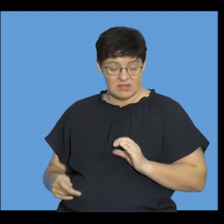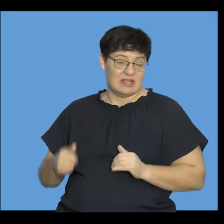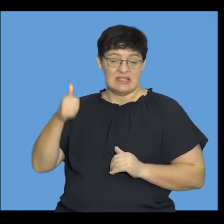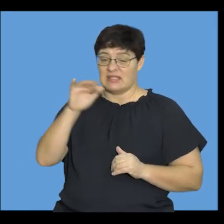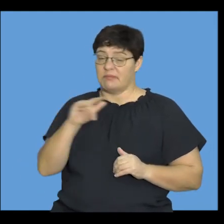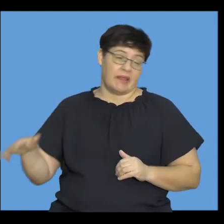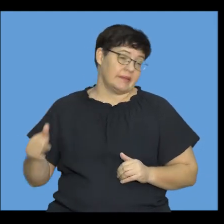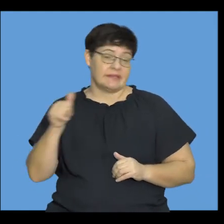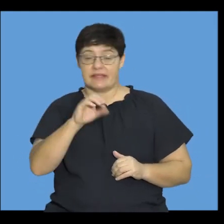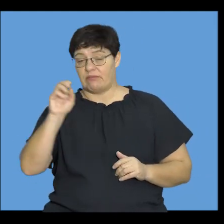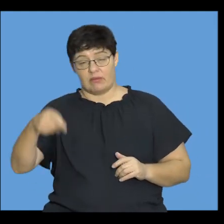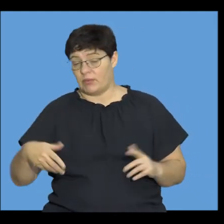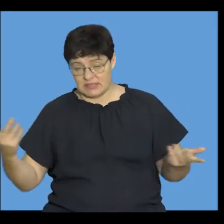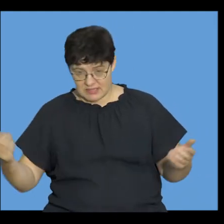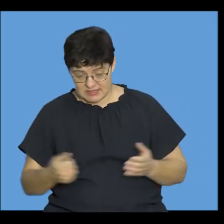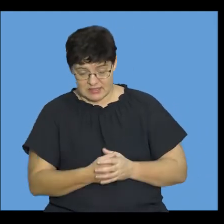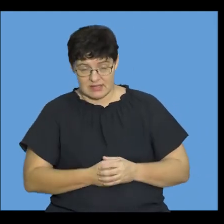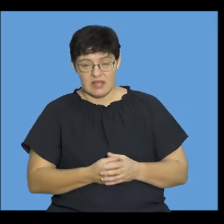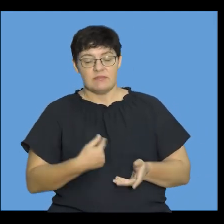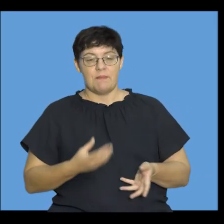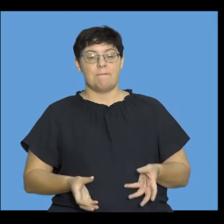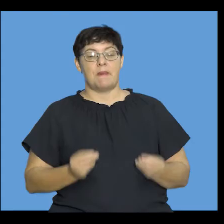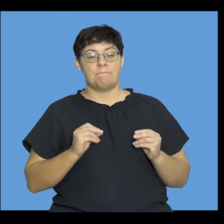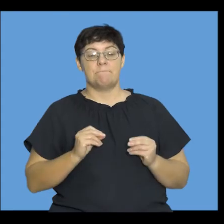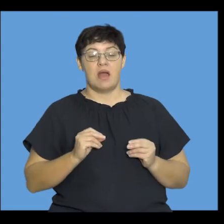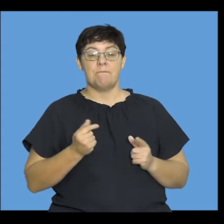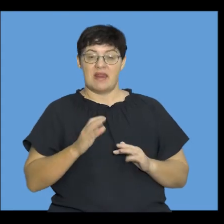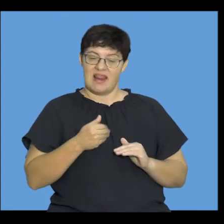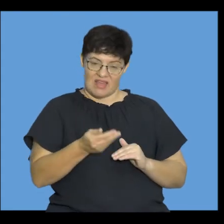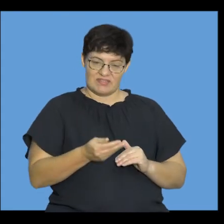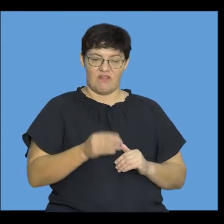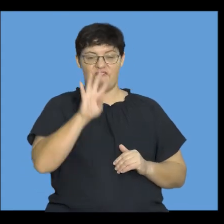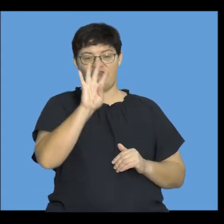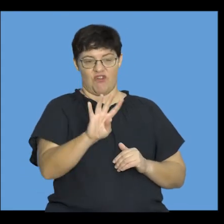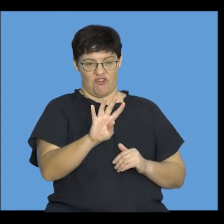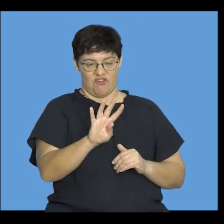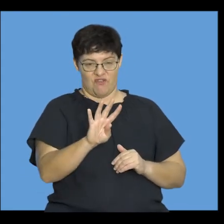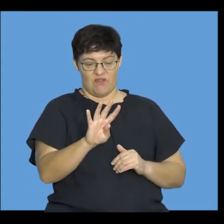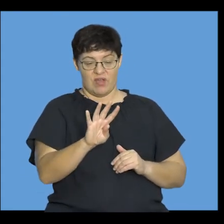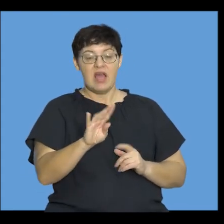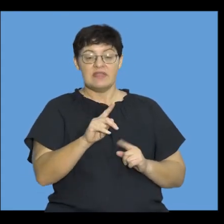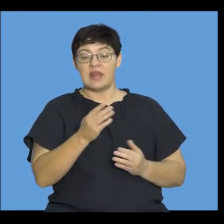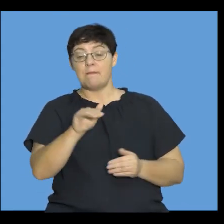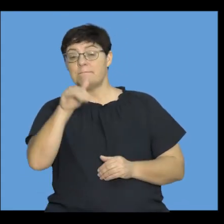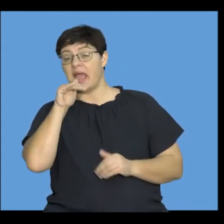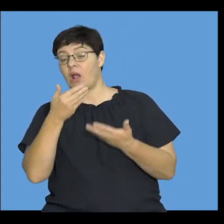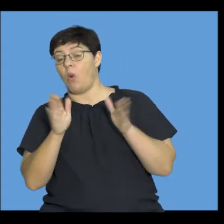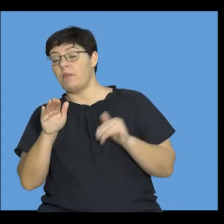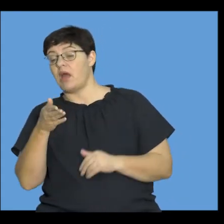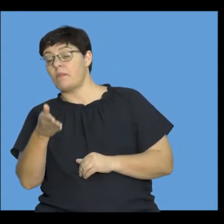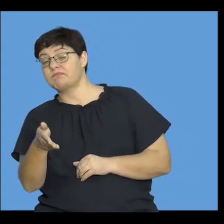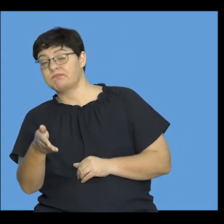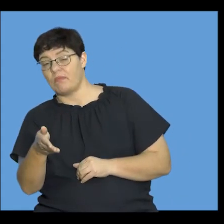could be 6,000,000, 600,000, whatever the figure may be, giving you a surplus of 4. You bring in your